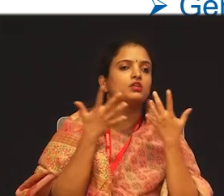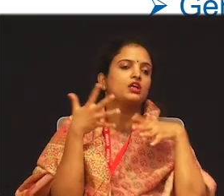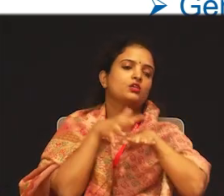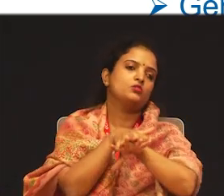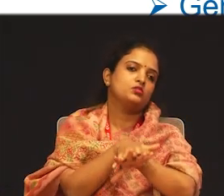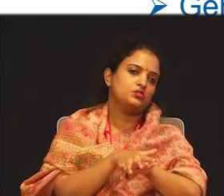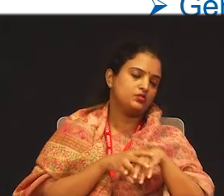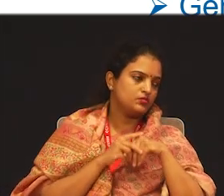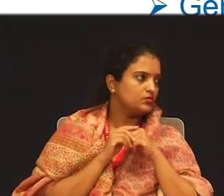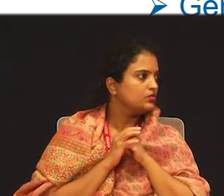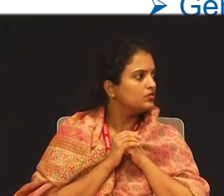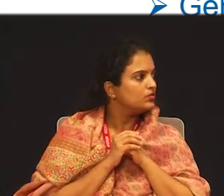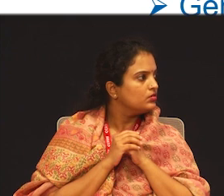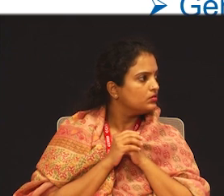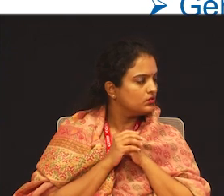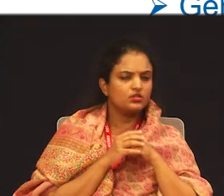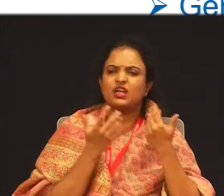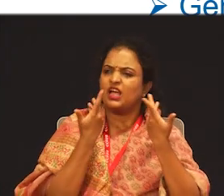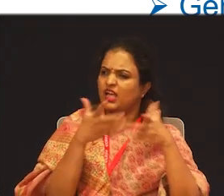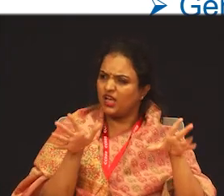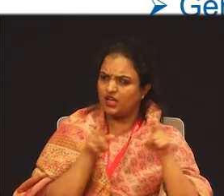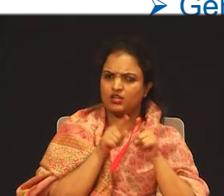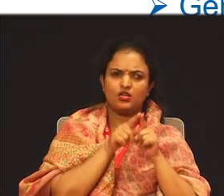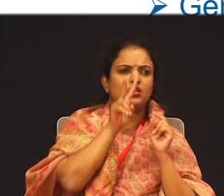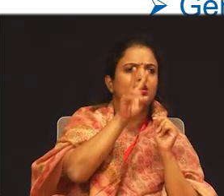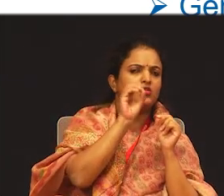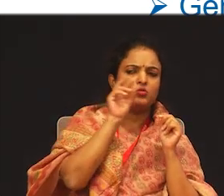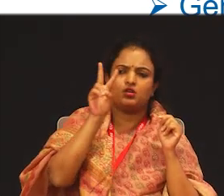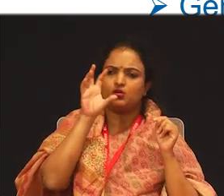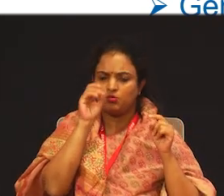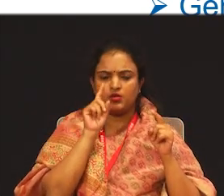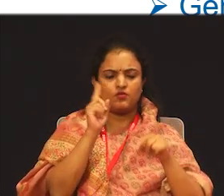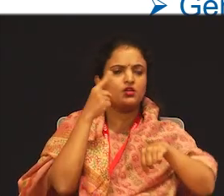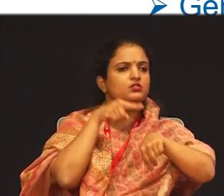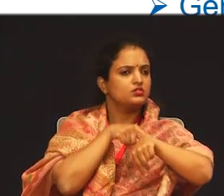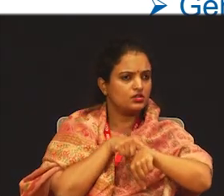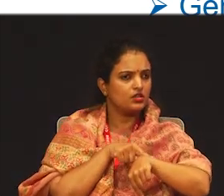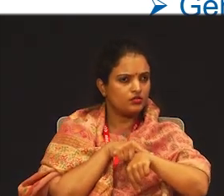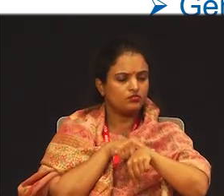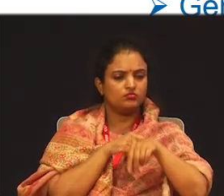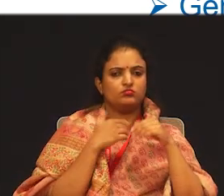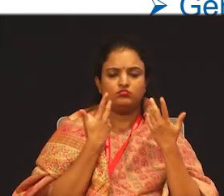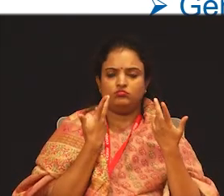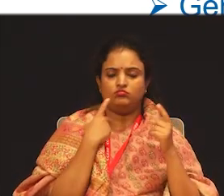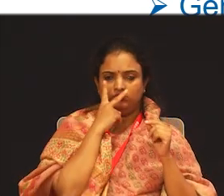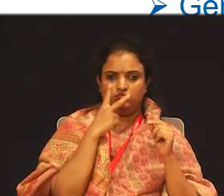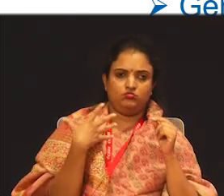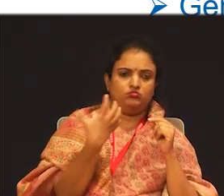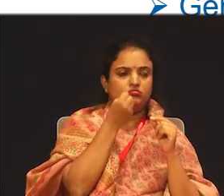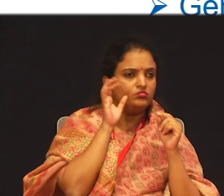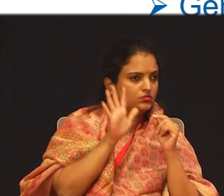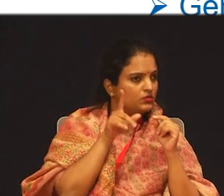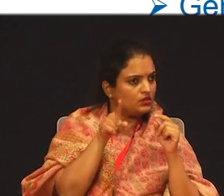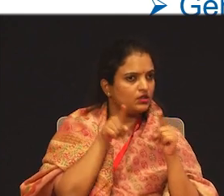inclusive education. NEP 2020 for the first time has formally recognized